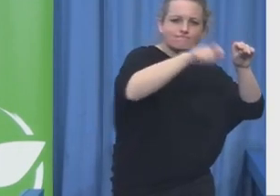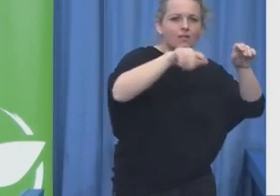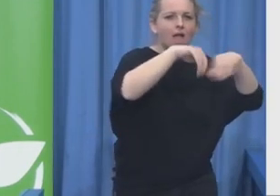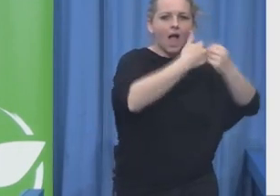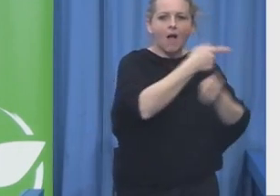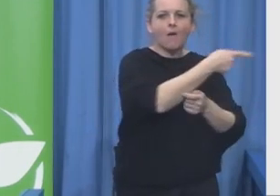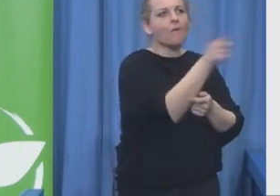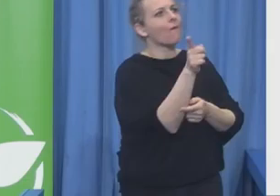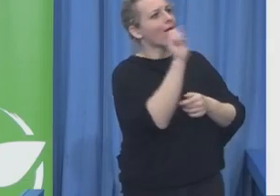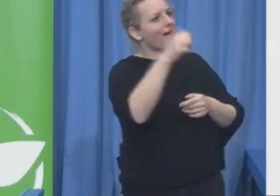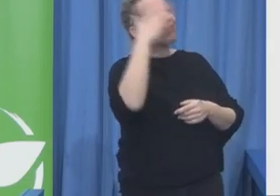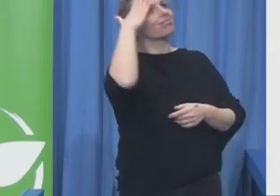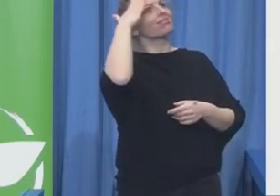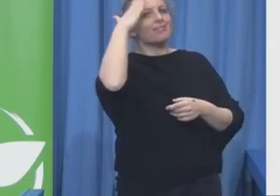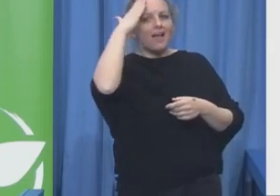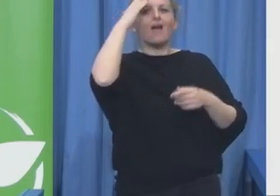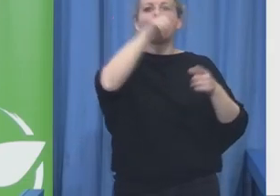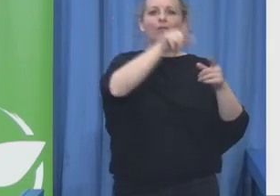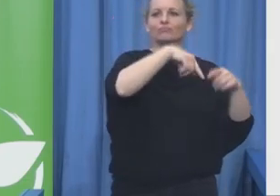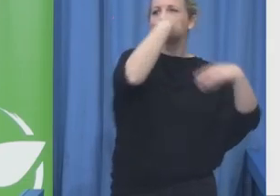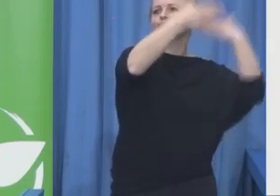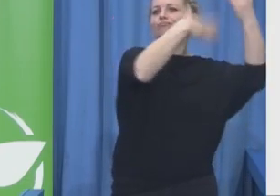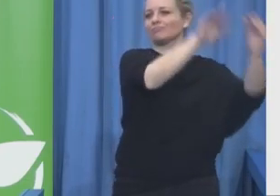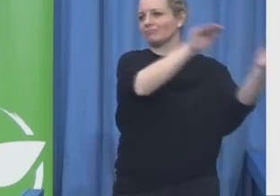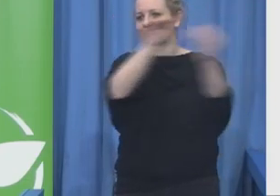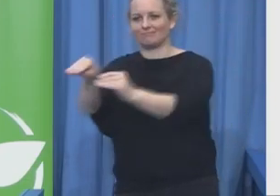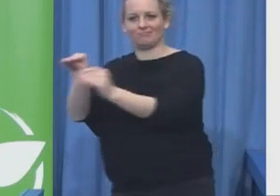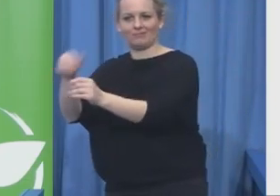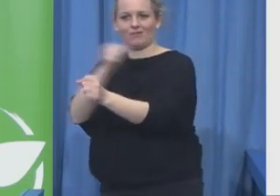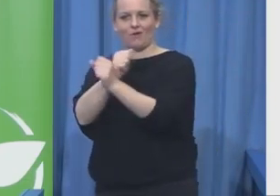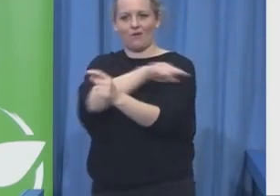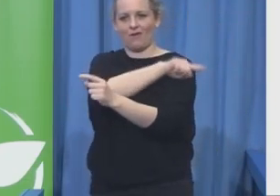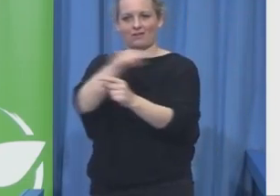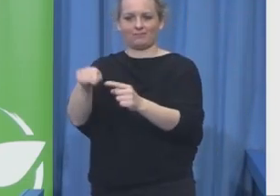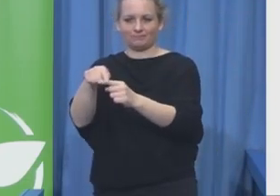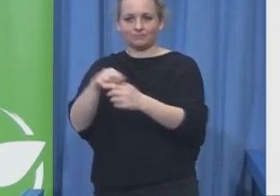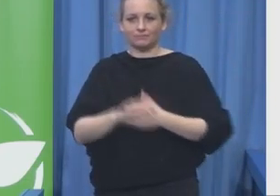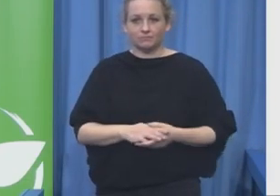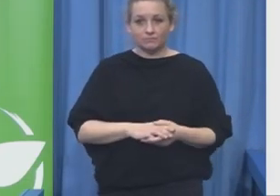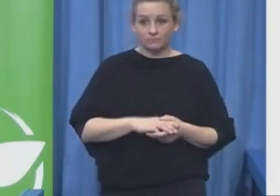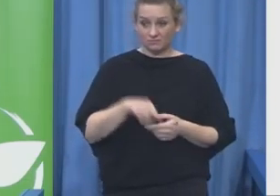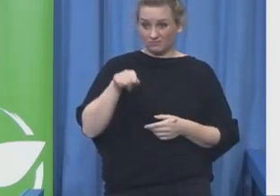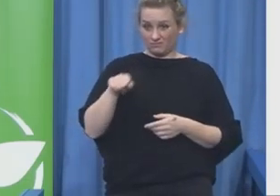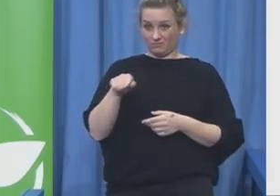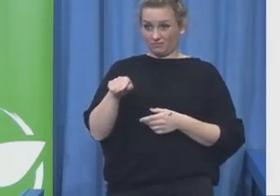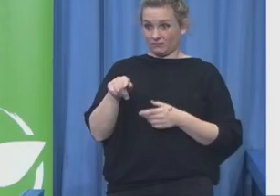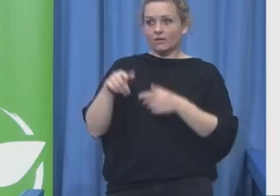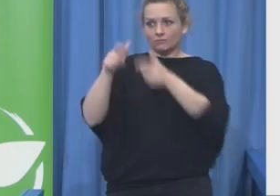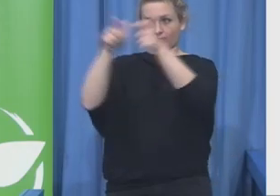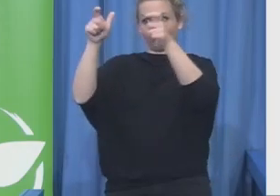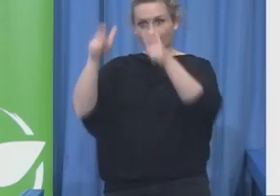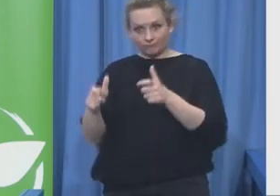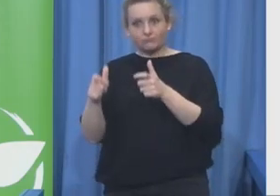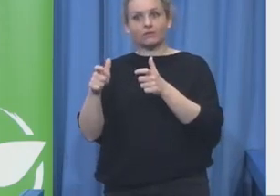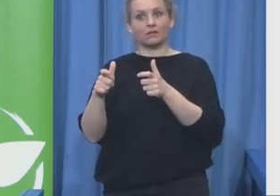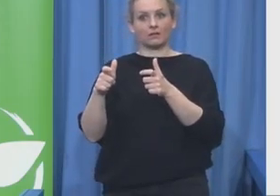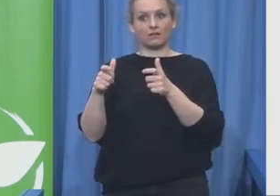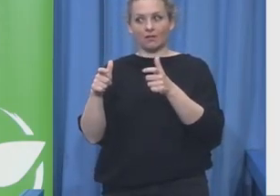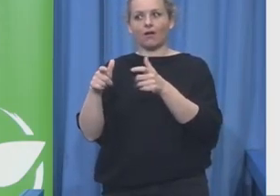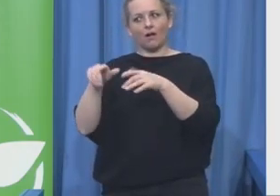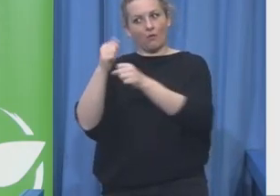within existing institutions to ensure that services and opportunities for